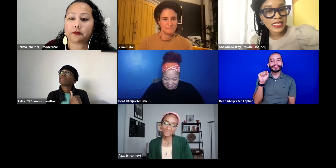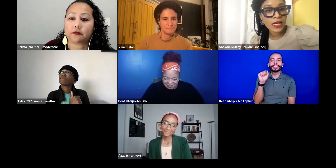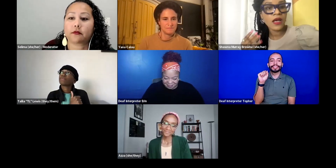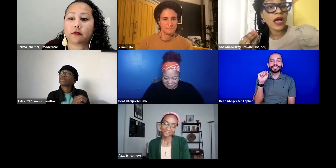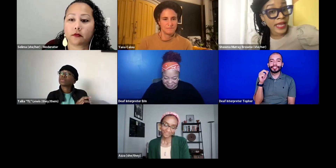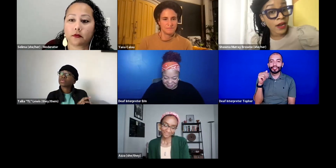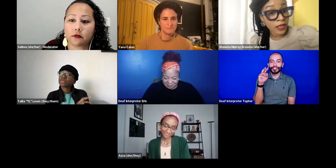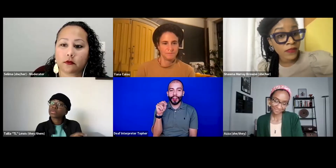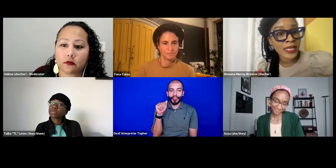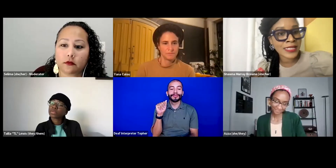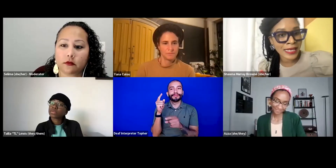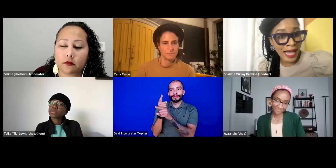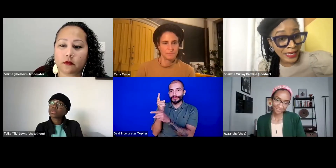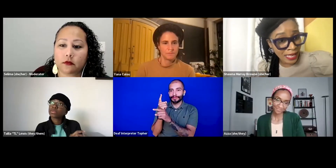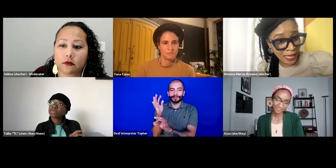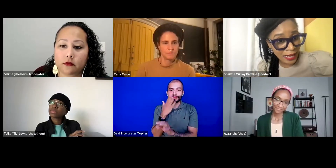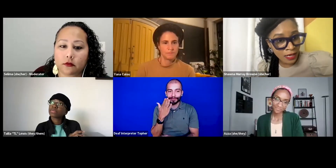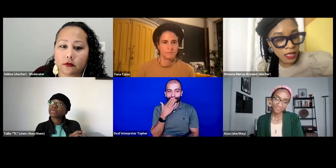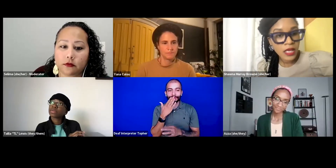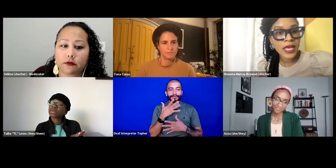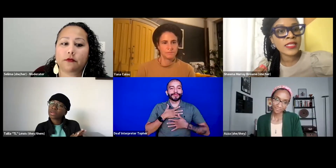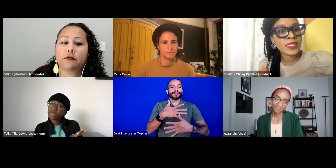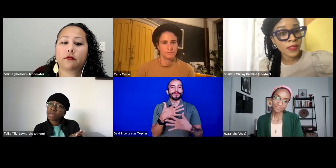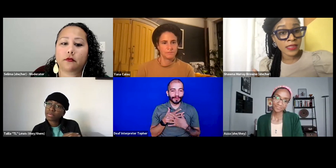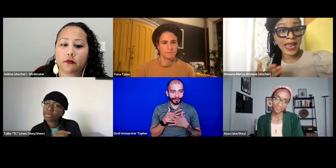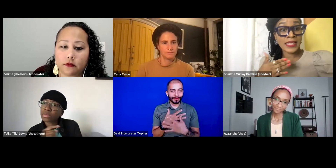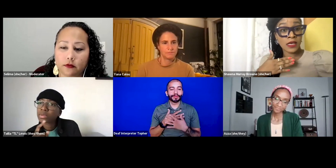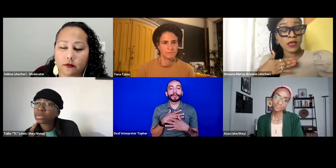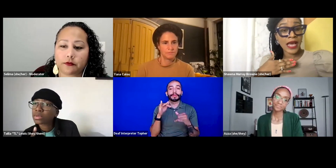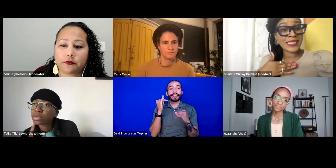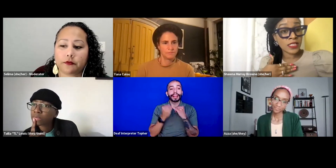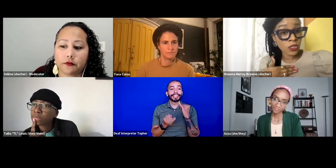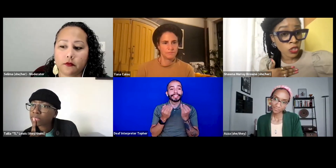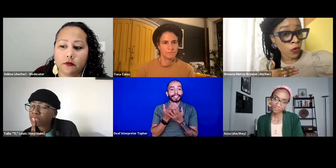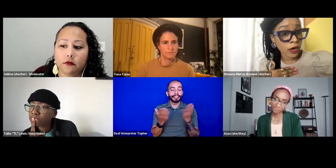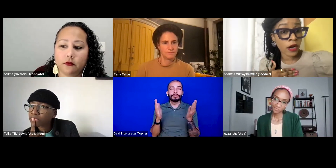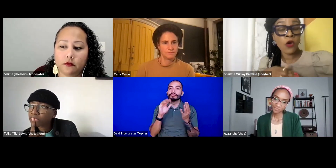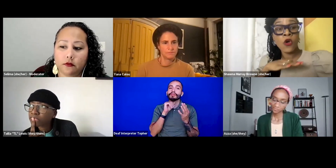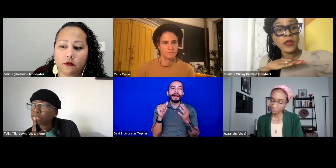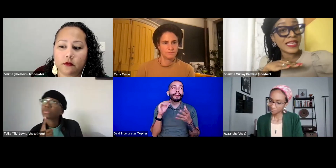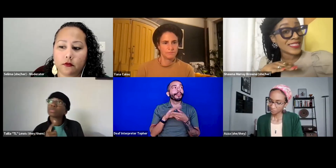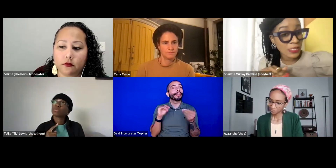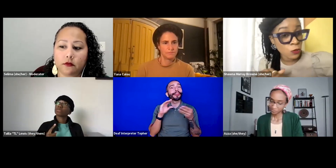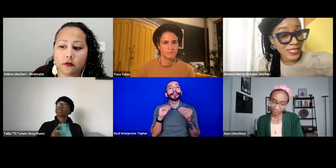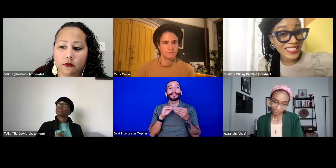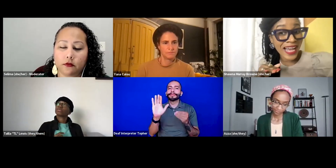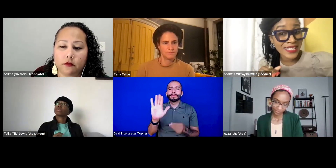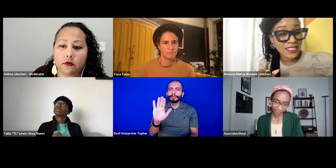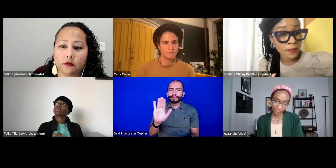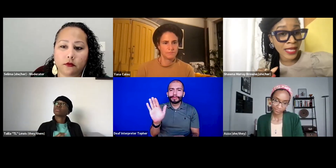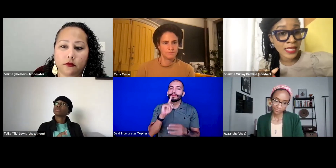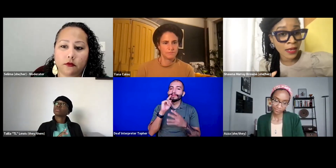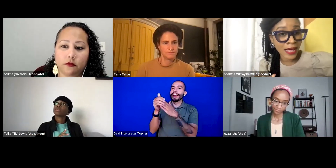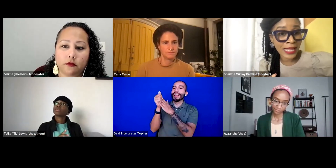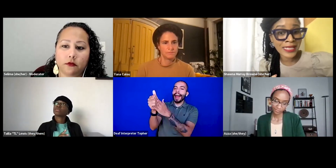not a narrative, it is a guideline. It is something that as a social worker who decides